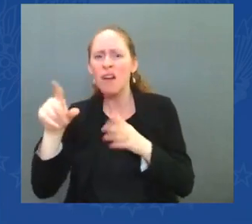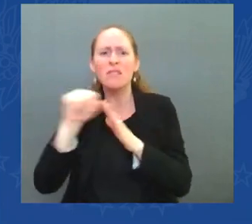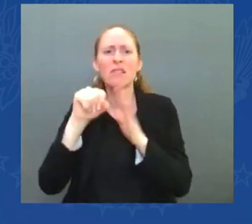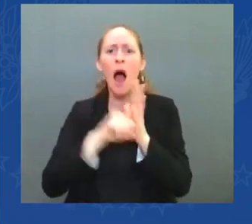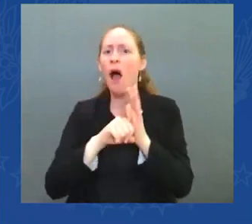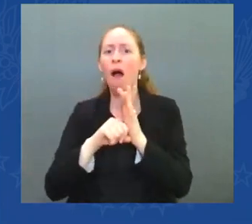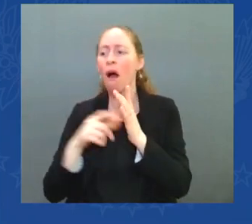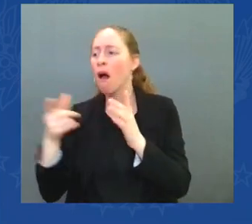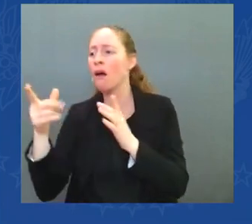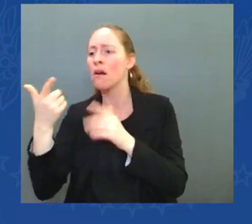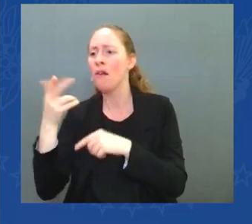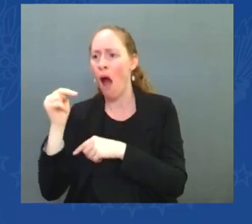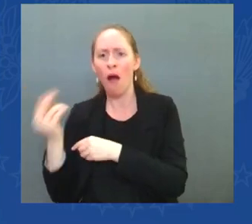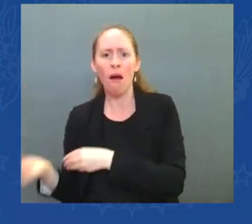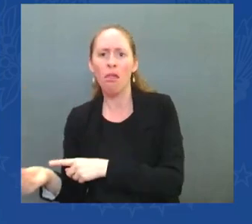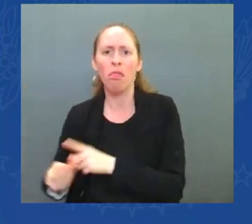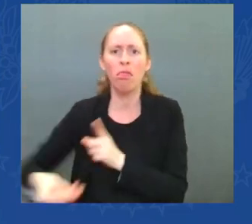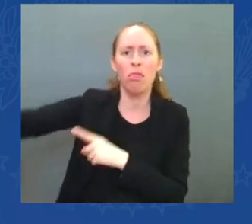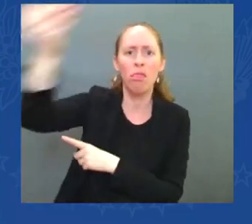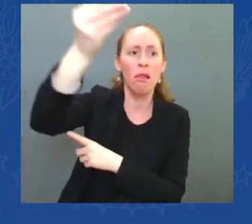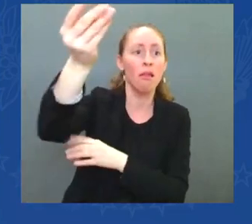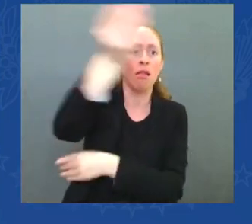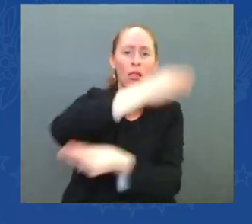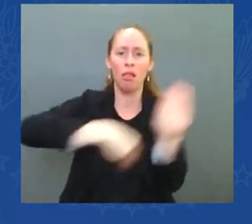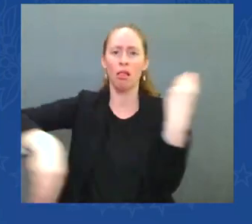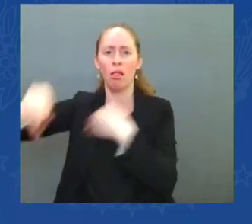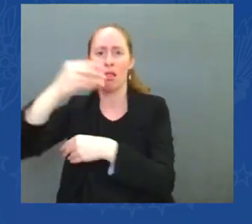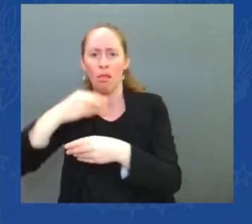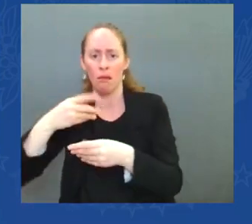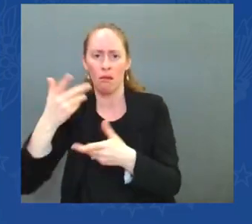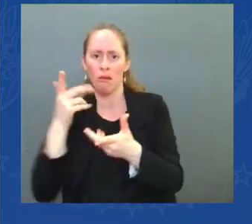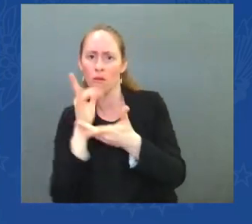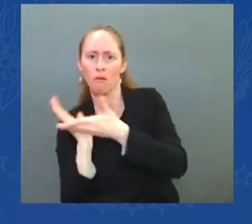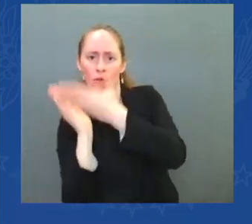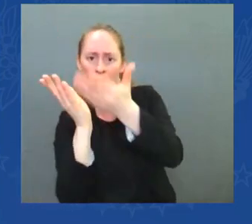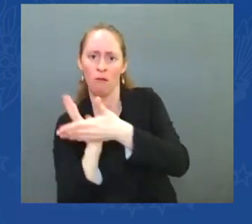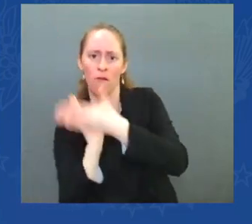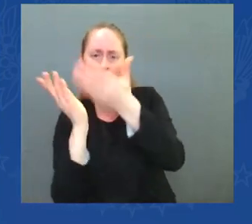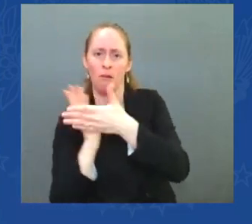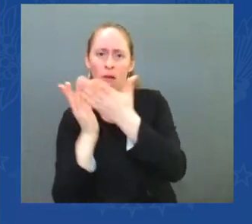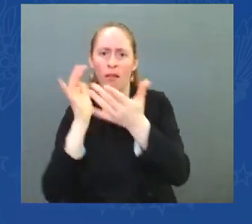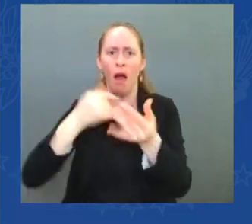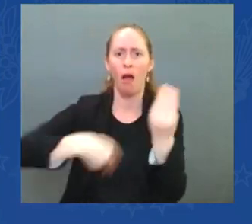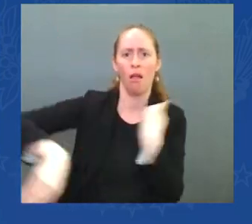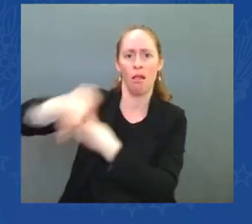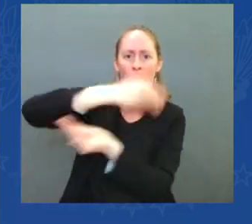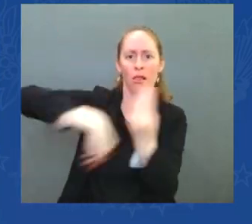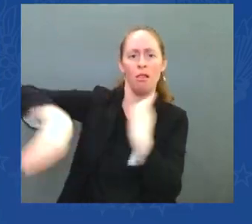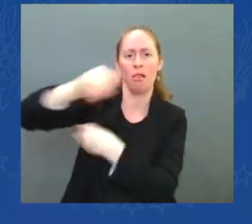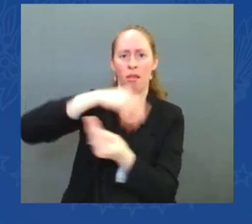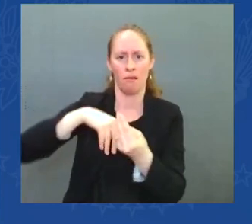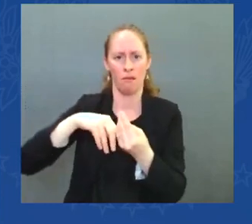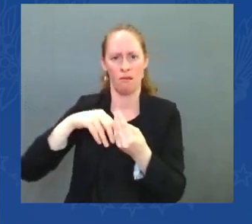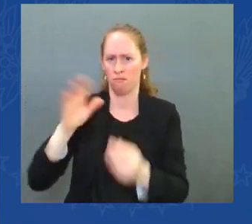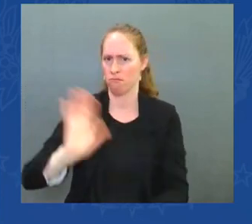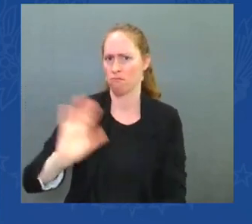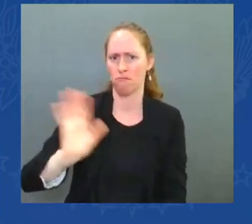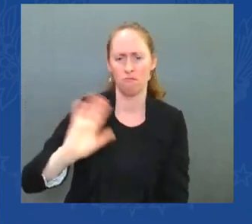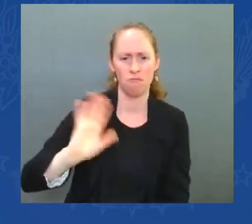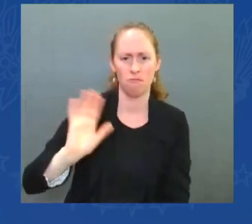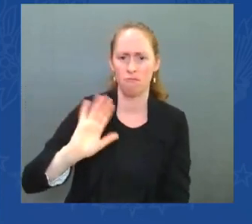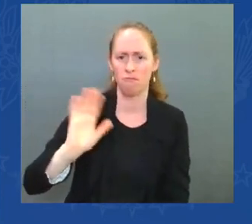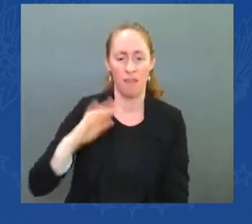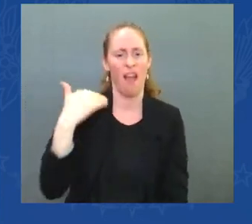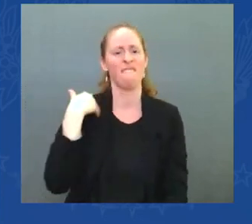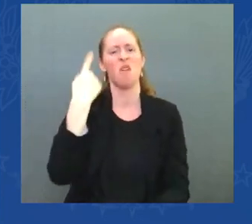shut down these trafficking corridors, including the one known as the Iron Pipeline that funnels weapons